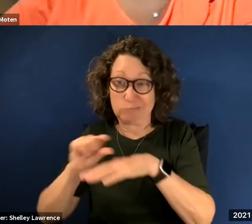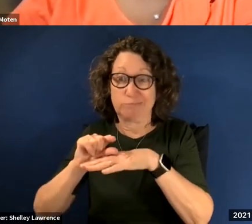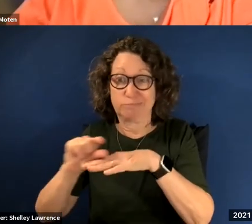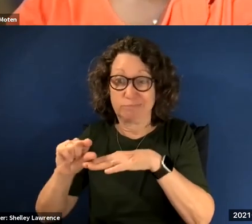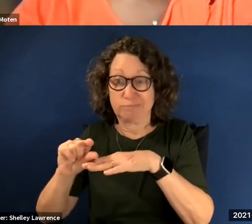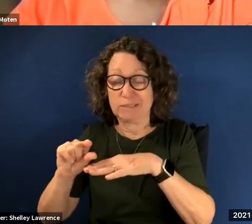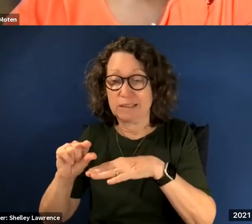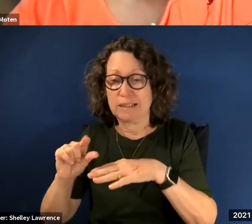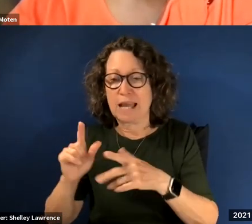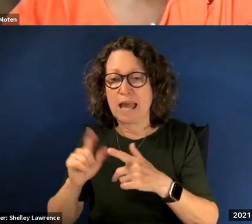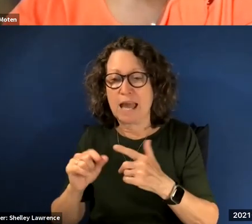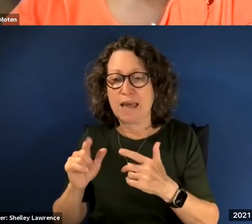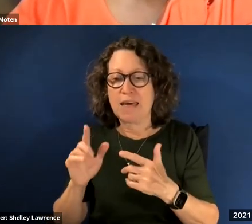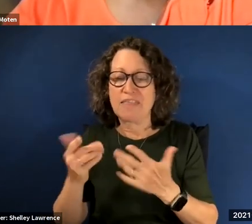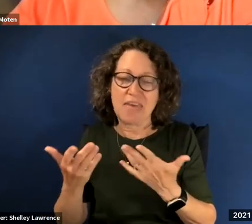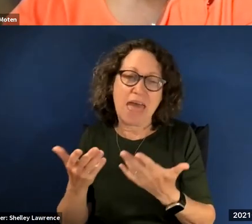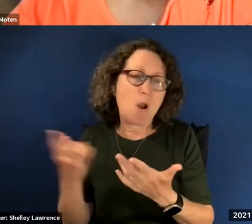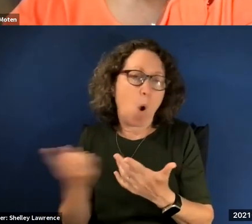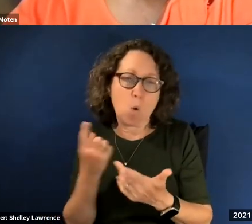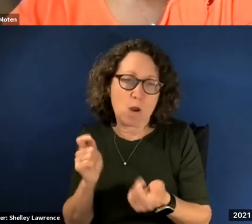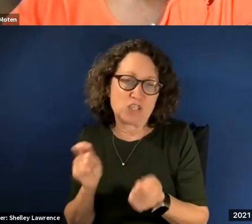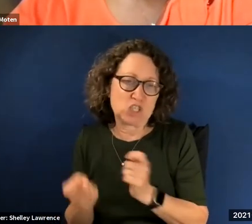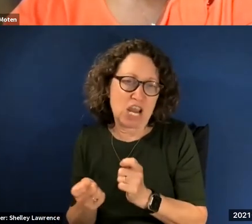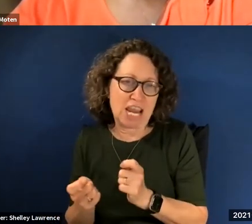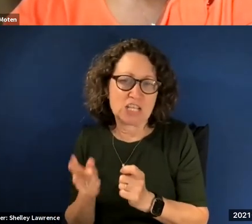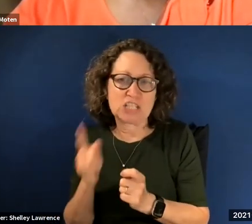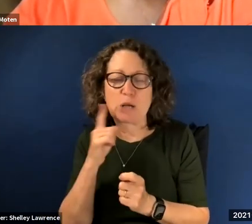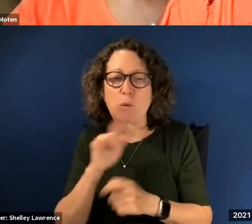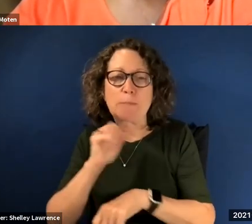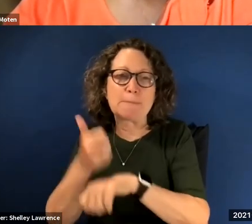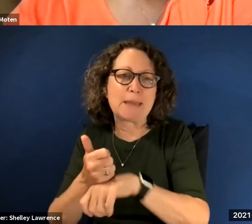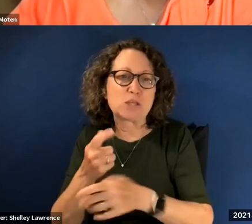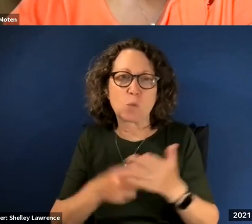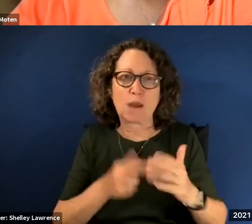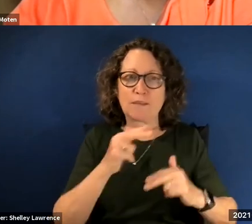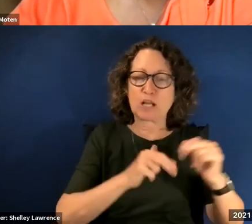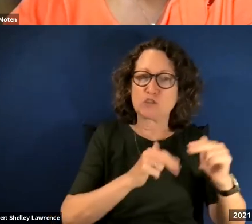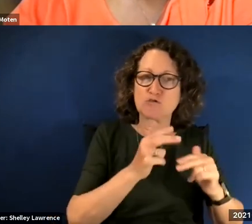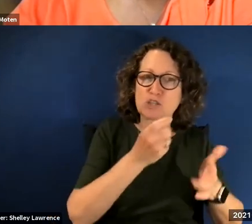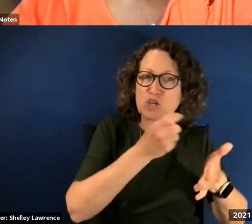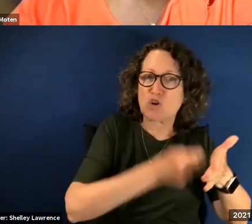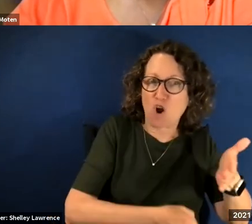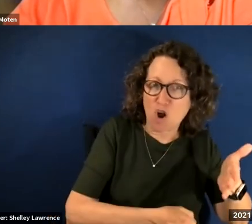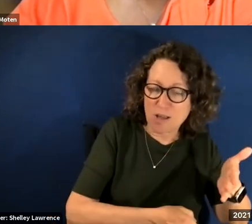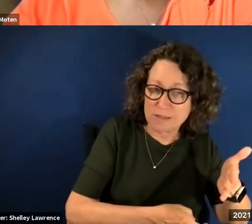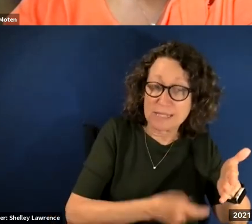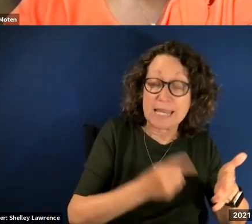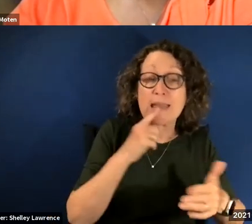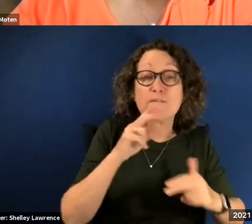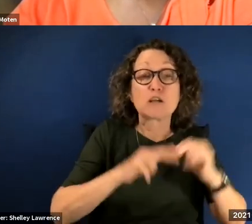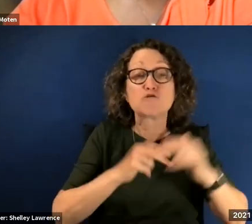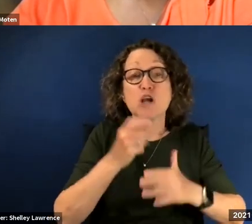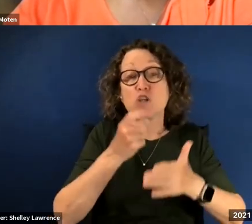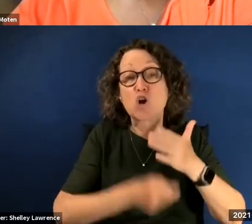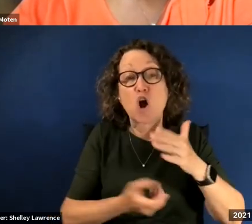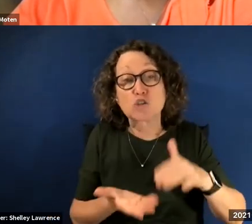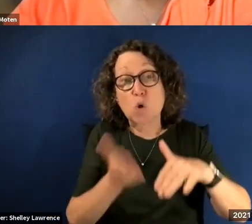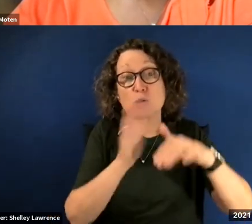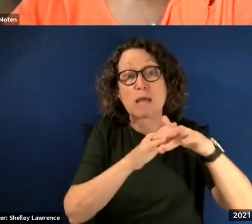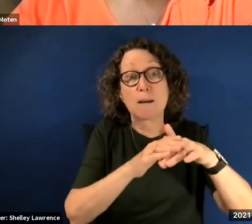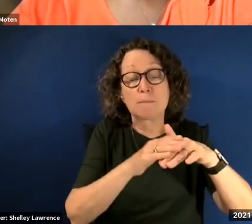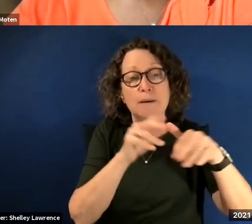it's suspect to change, right? So it's going to be based on what our construction cost is. So if our construction cost goes up,